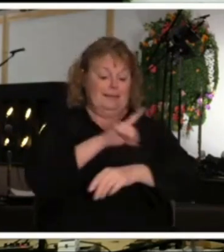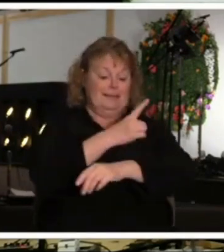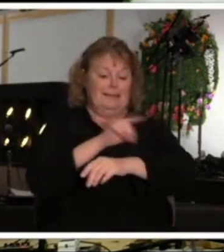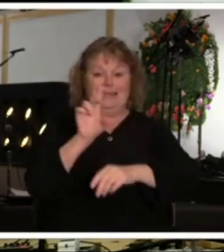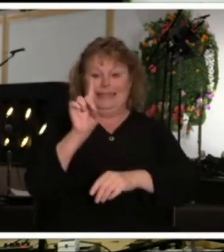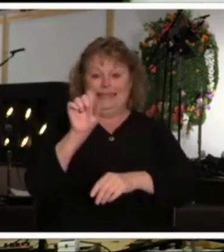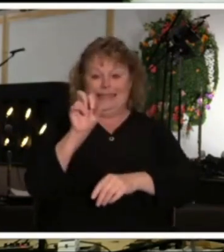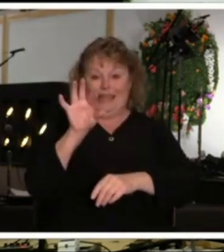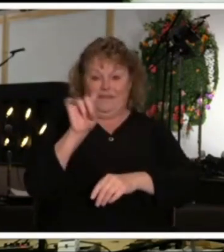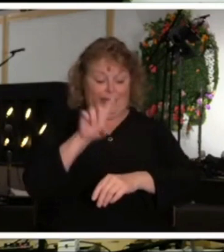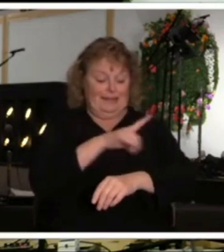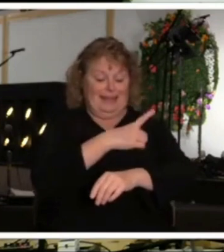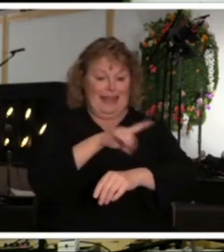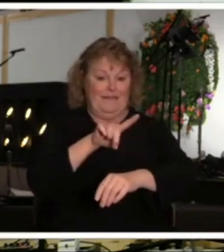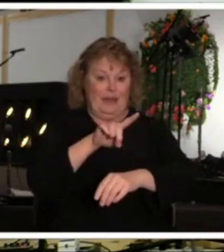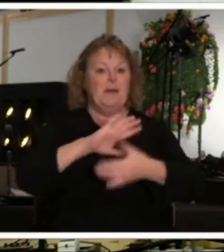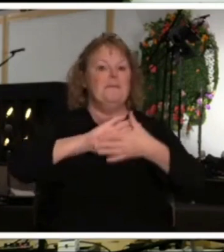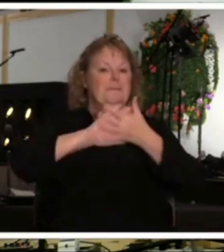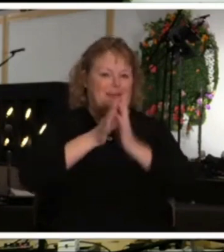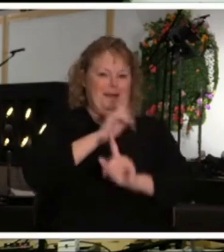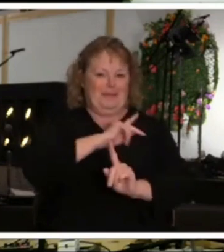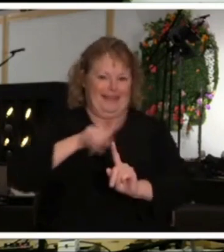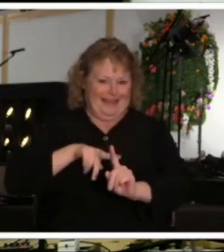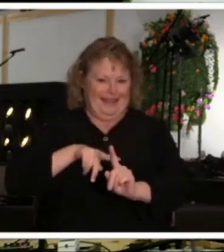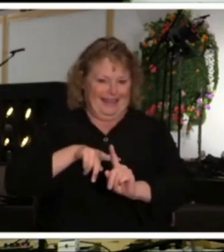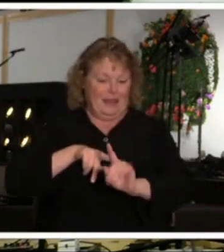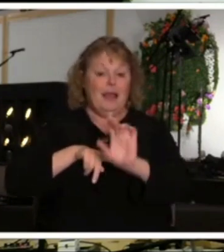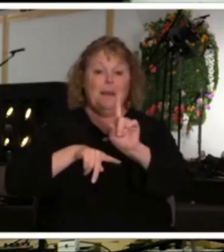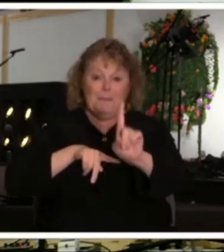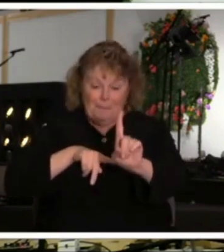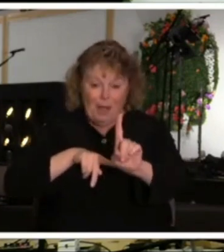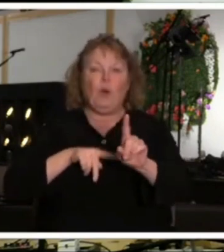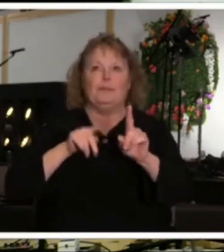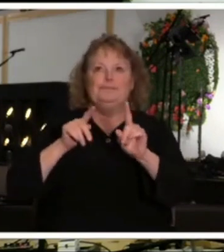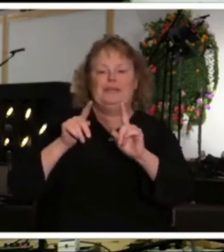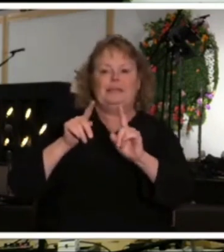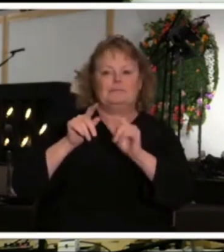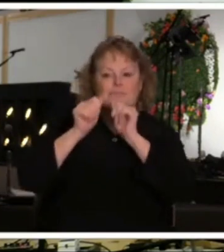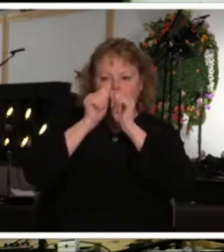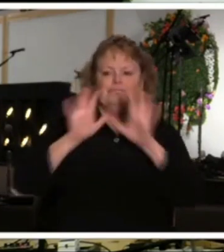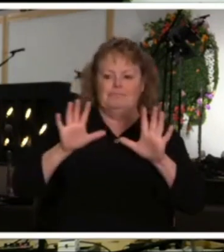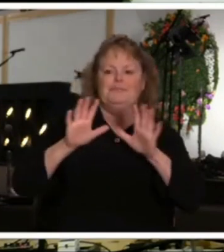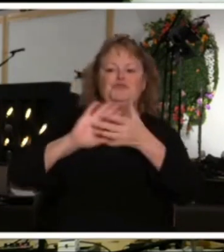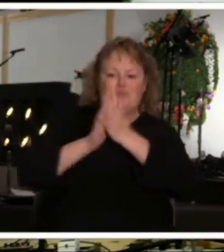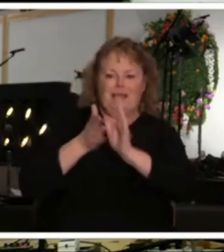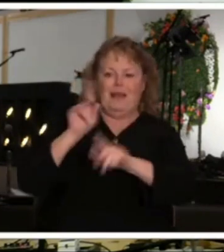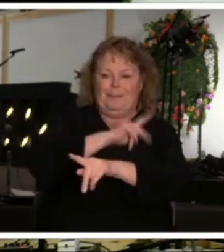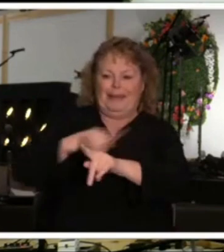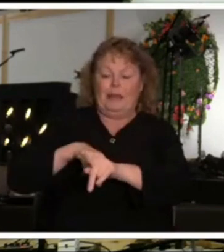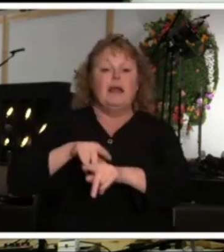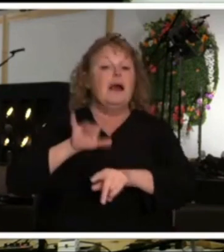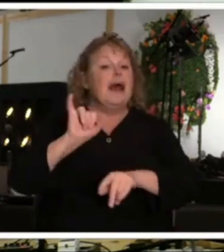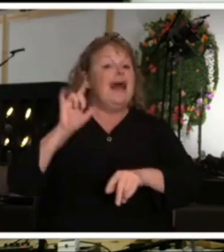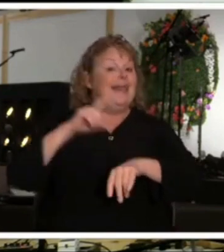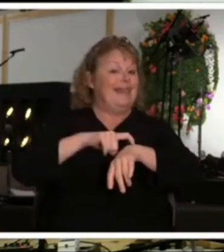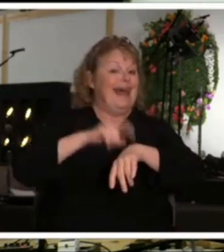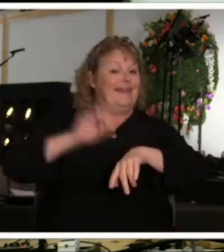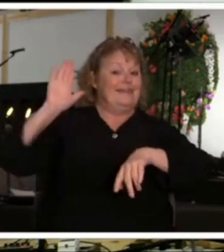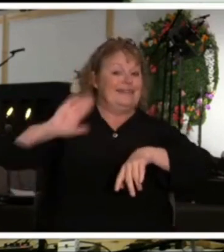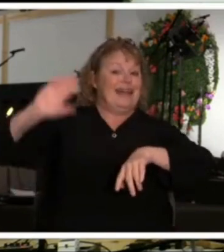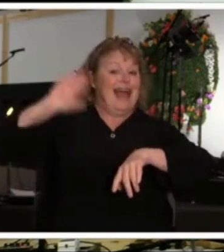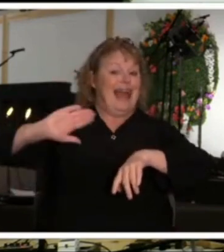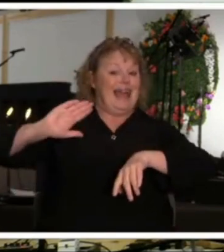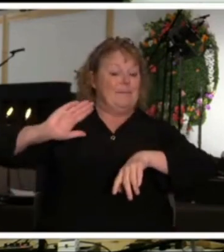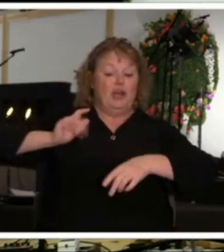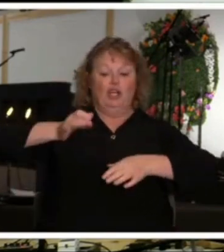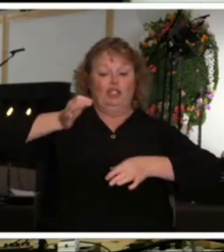anointed king. But previous to that, the Israelites, at that time, they were ruled by judges, or